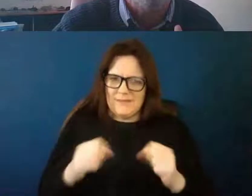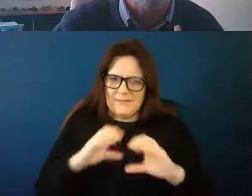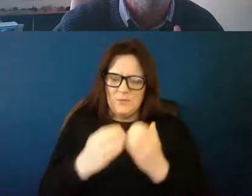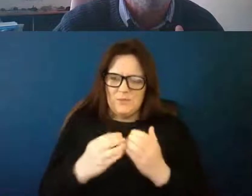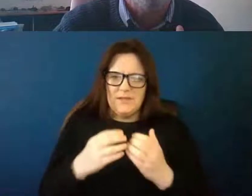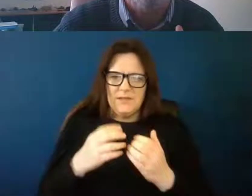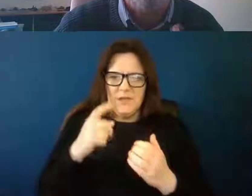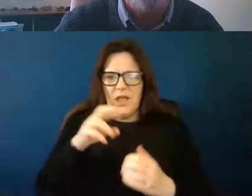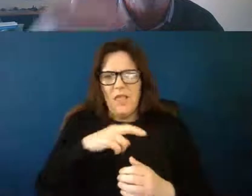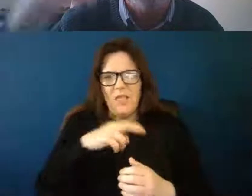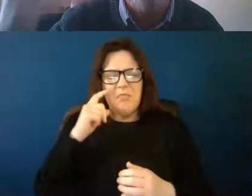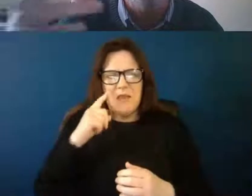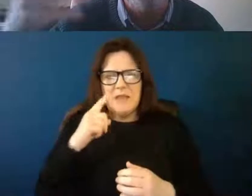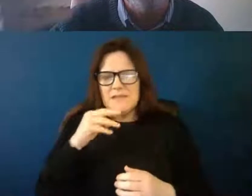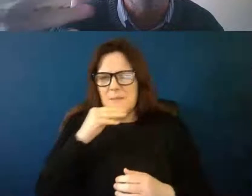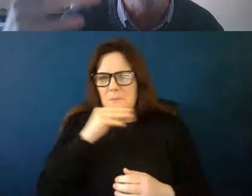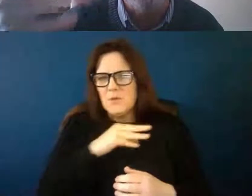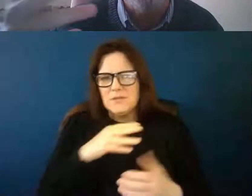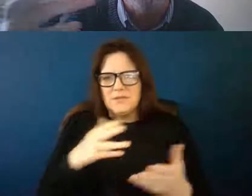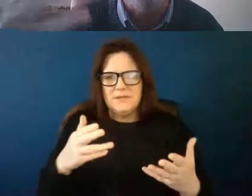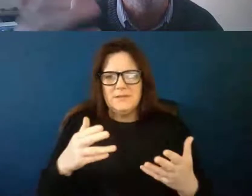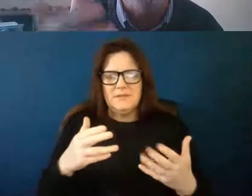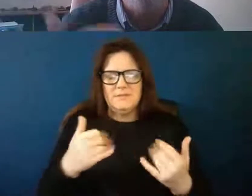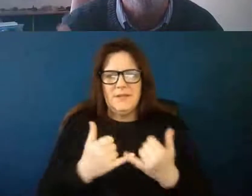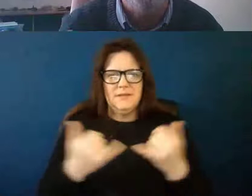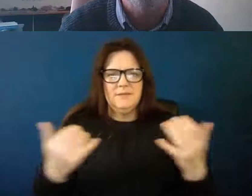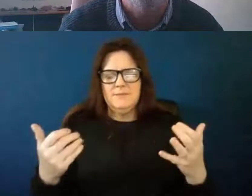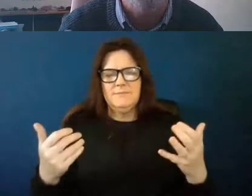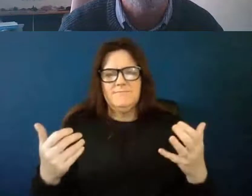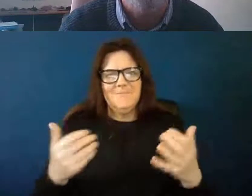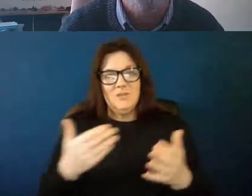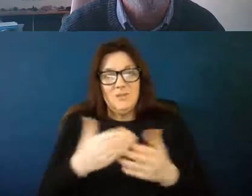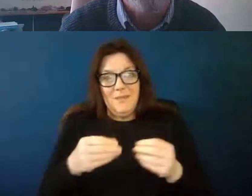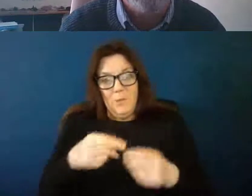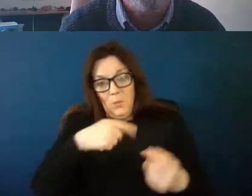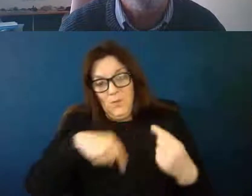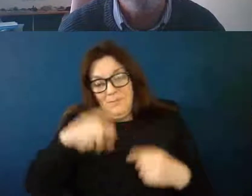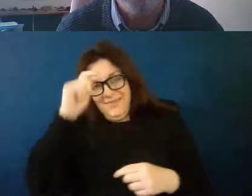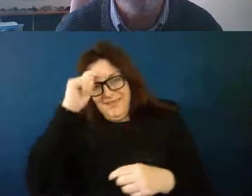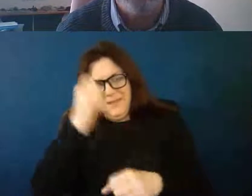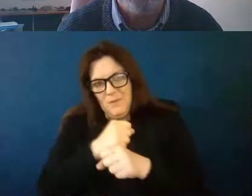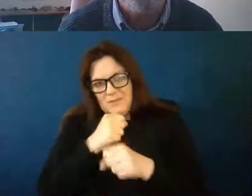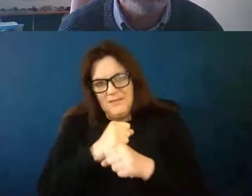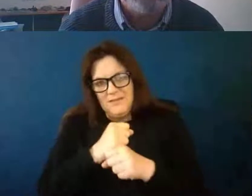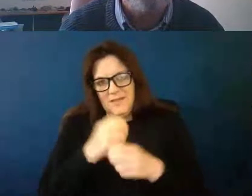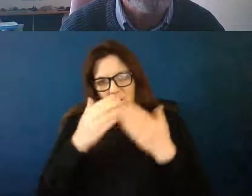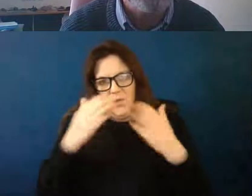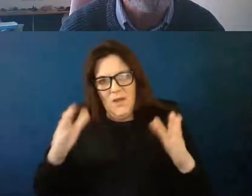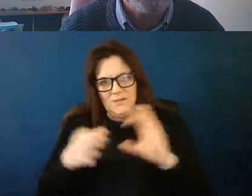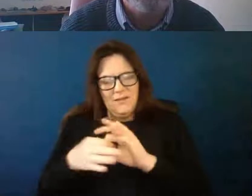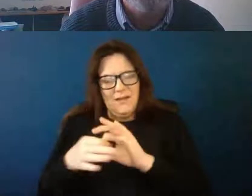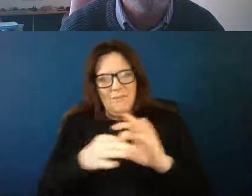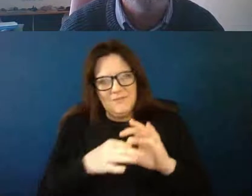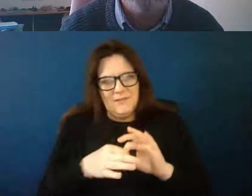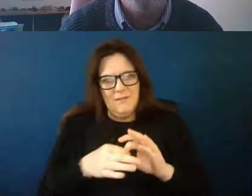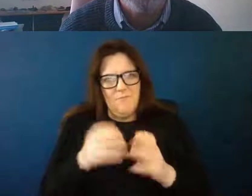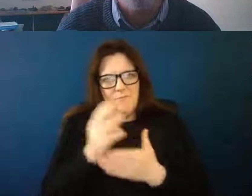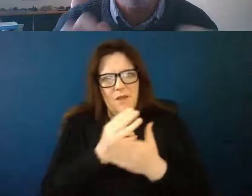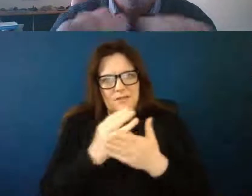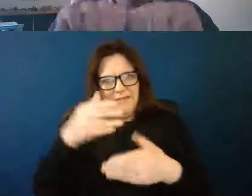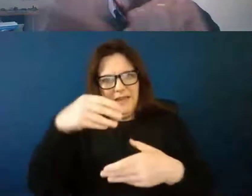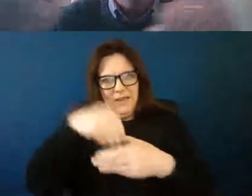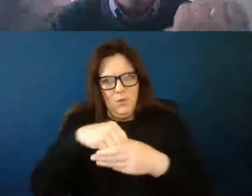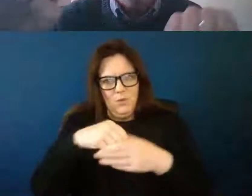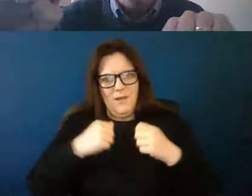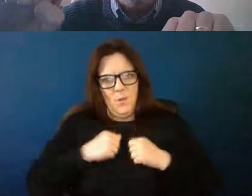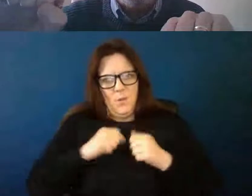that's perhaps something that we've been thinking about as a wider collaboratory as well as part of Include is how